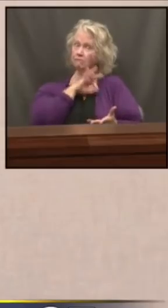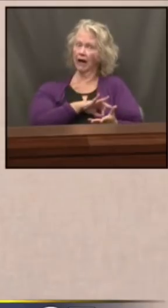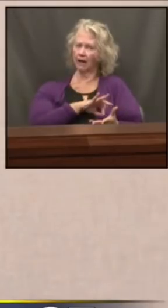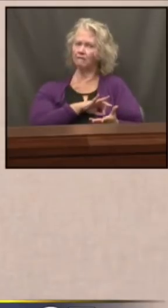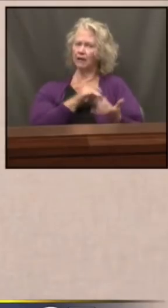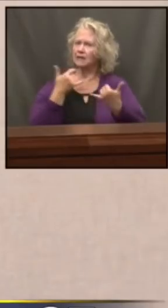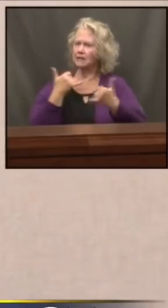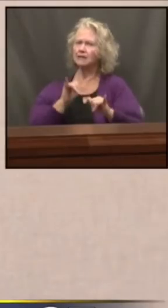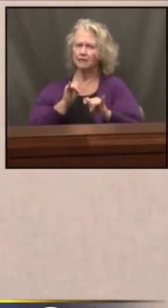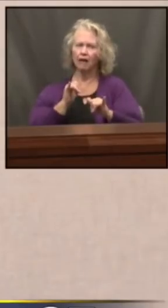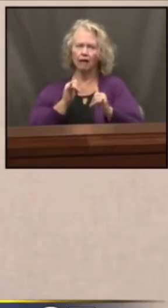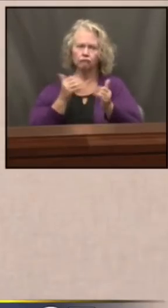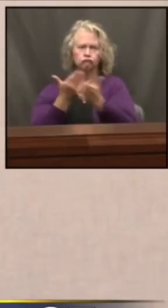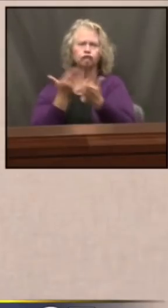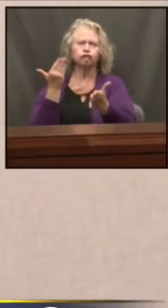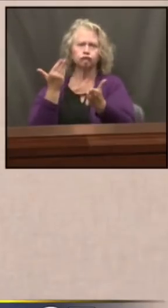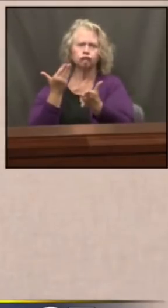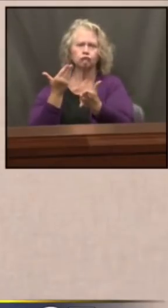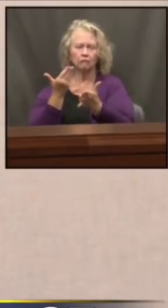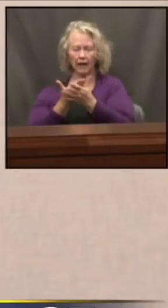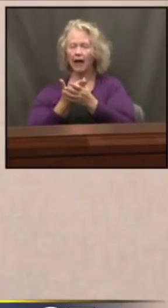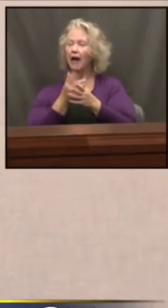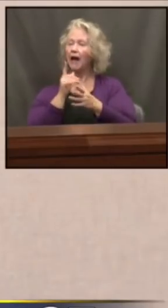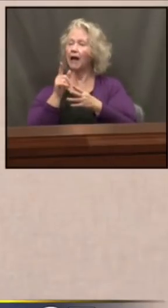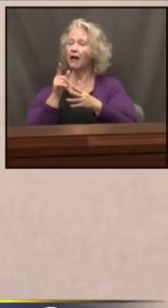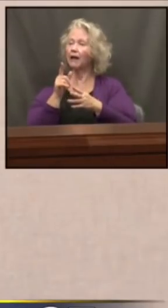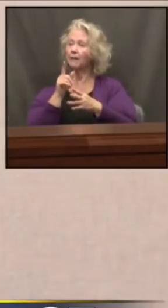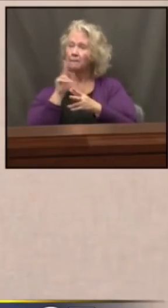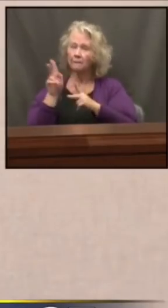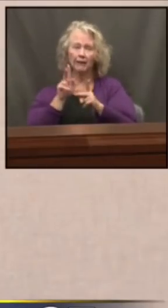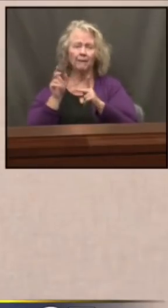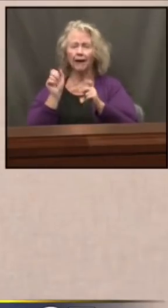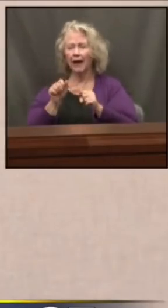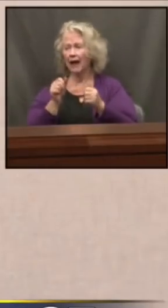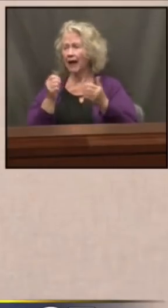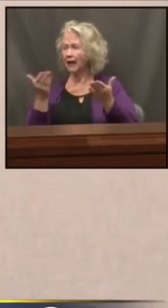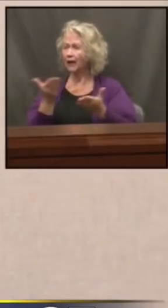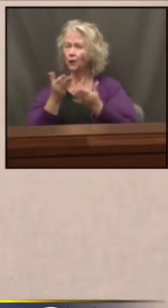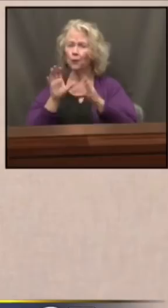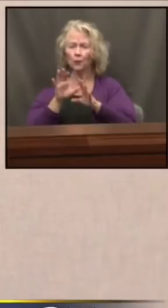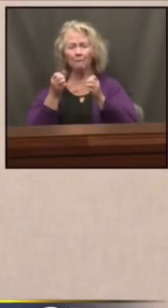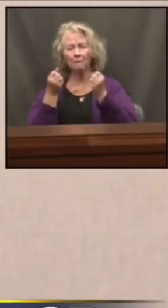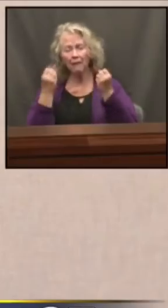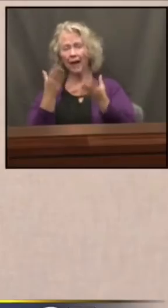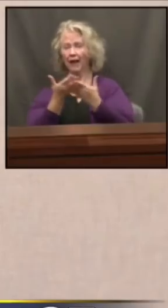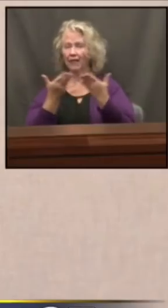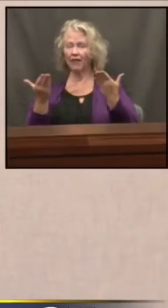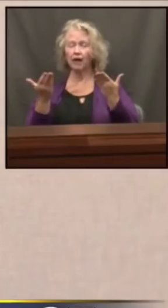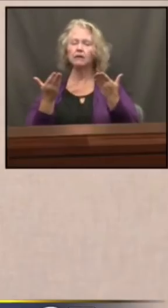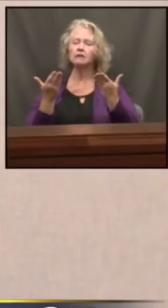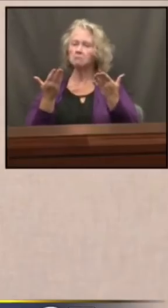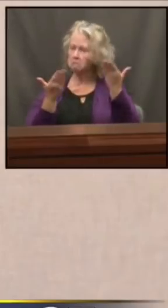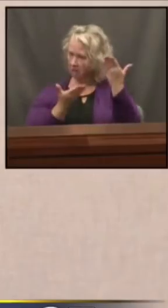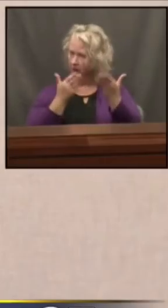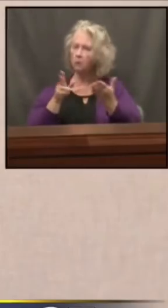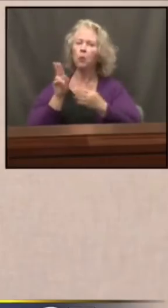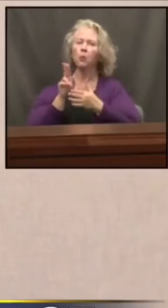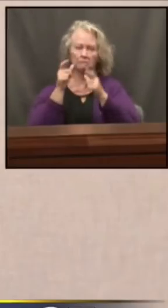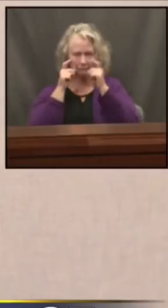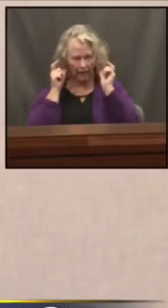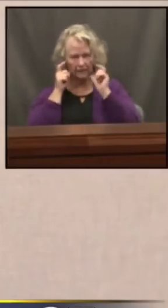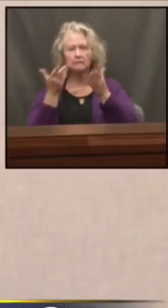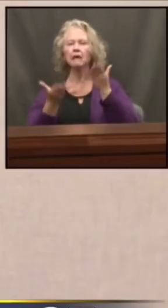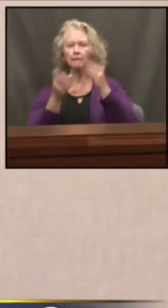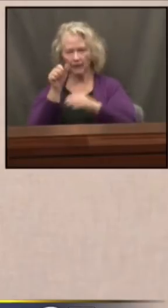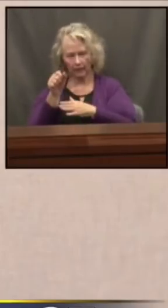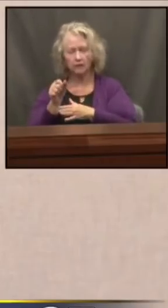and the fact that people are able to do many things in our state, maybe they have to wear a mask when they do it